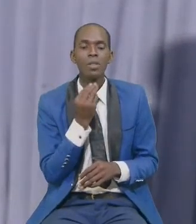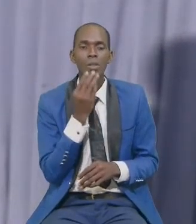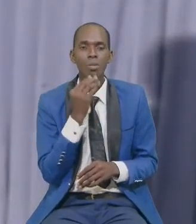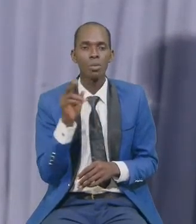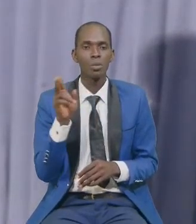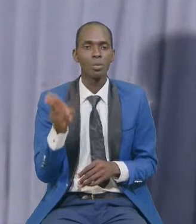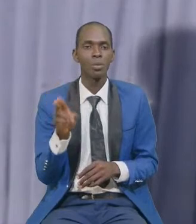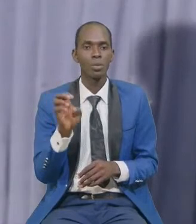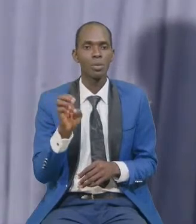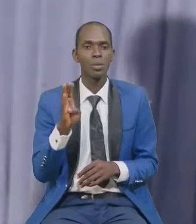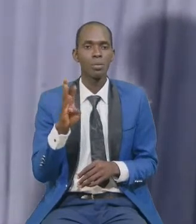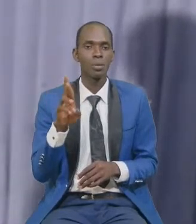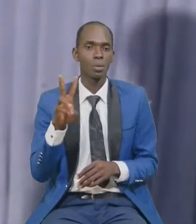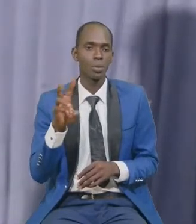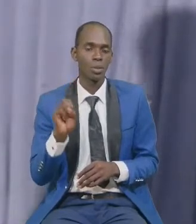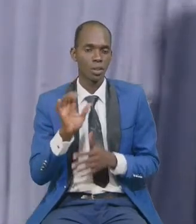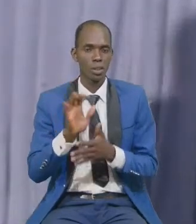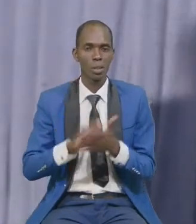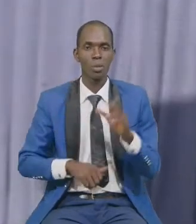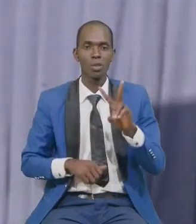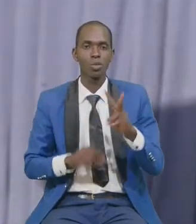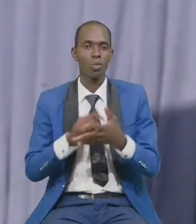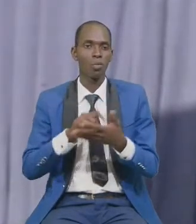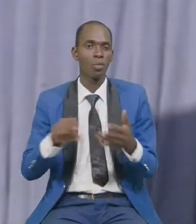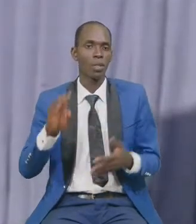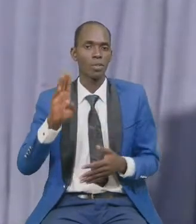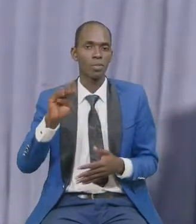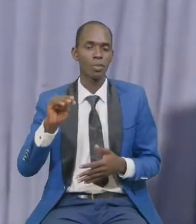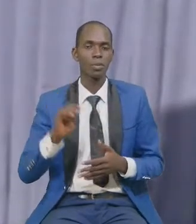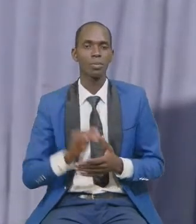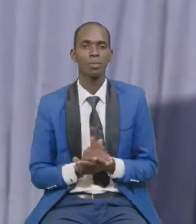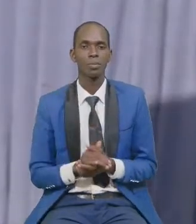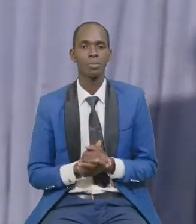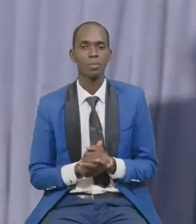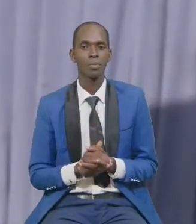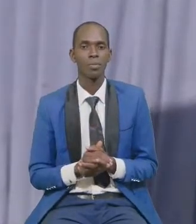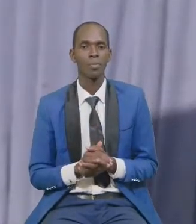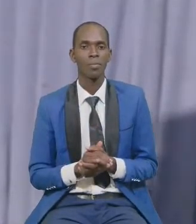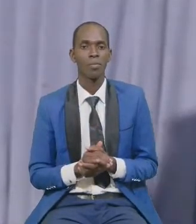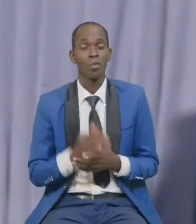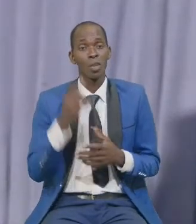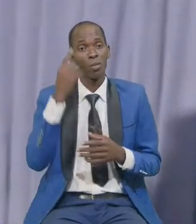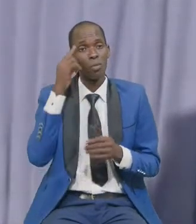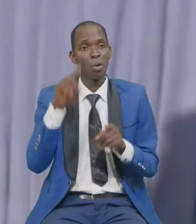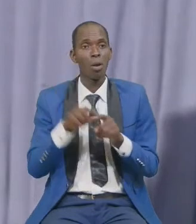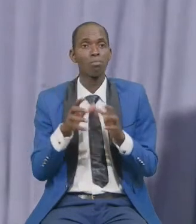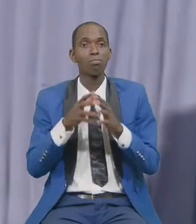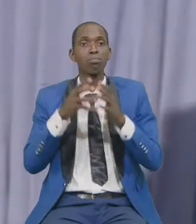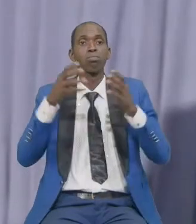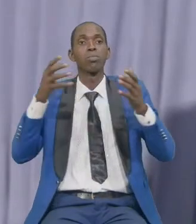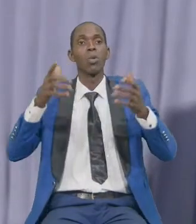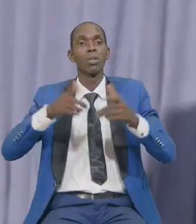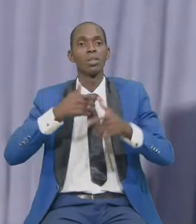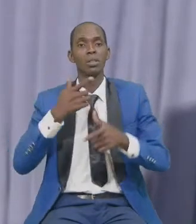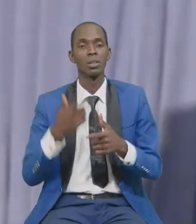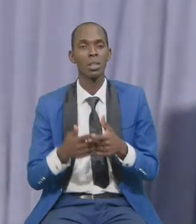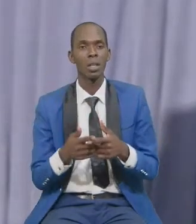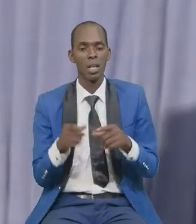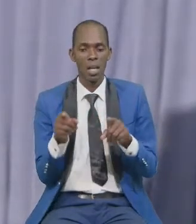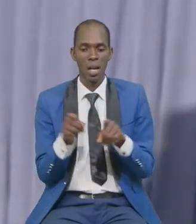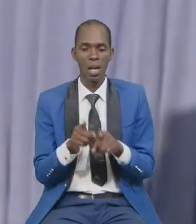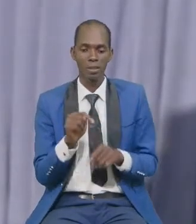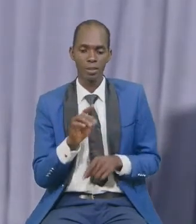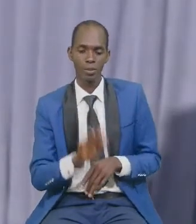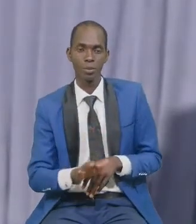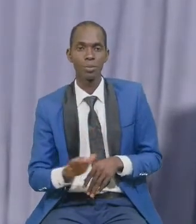Hebrews chapter 2 from verse 14. For as much then as the